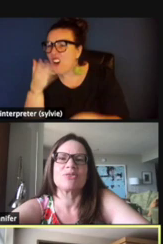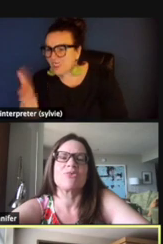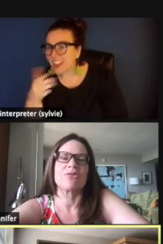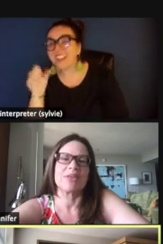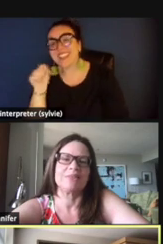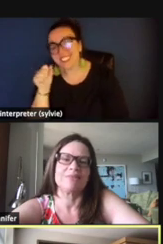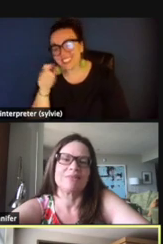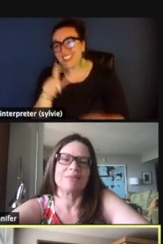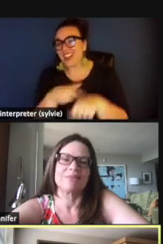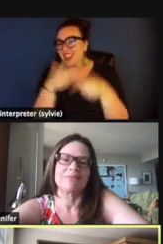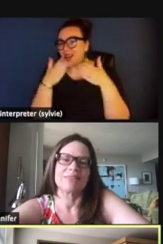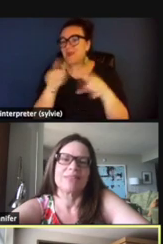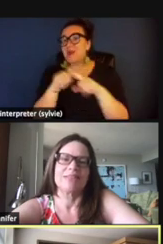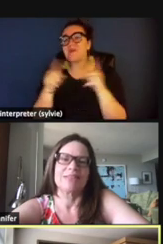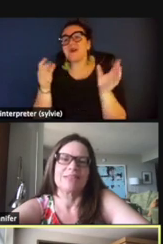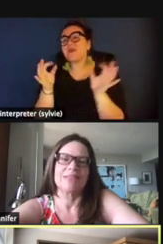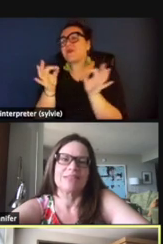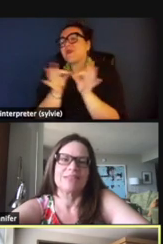but it's worth it.